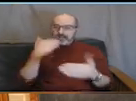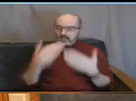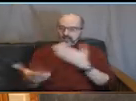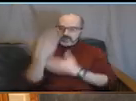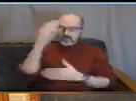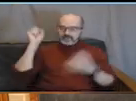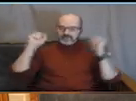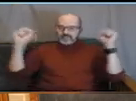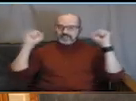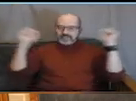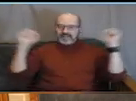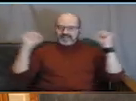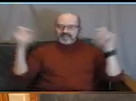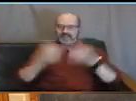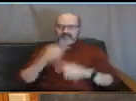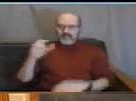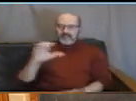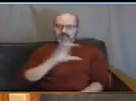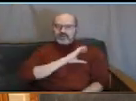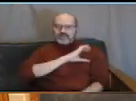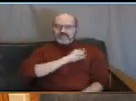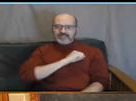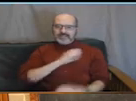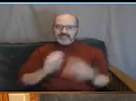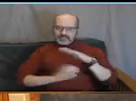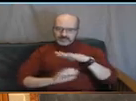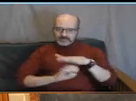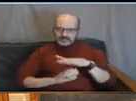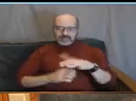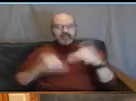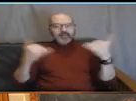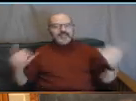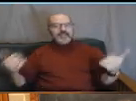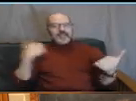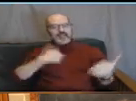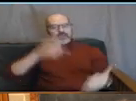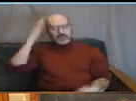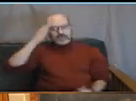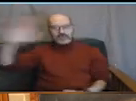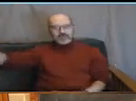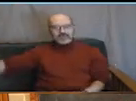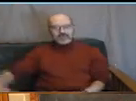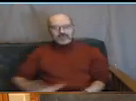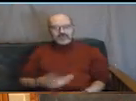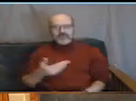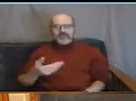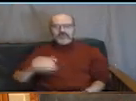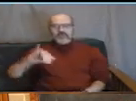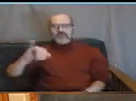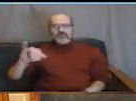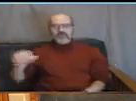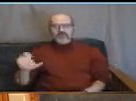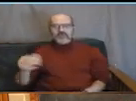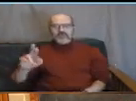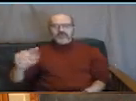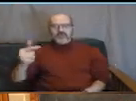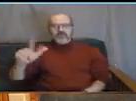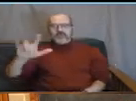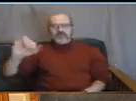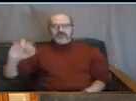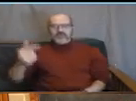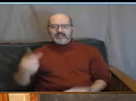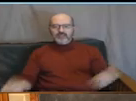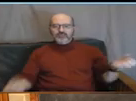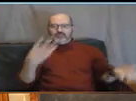from Carson Elementary. Now, today we're going to introduce juggling.